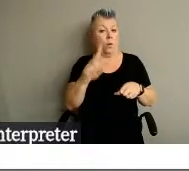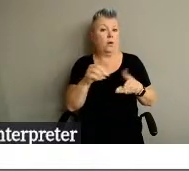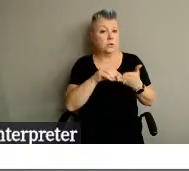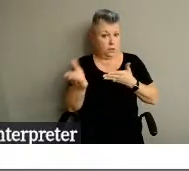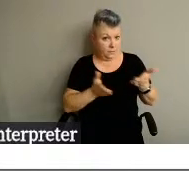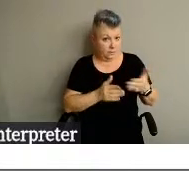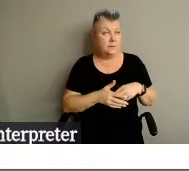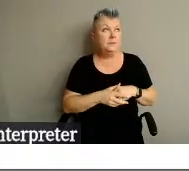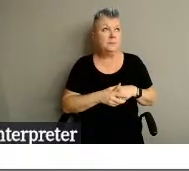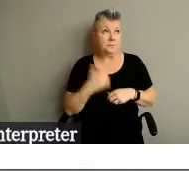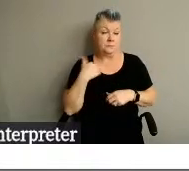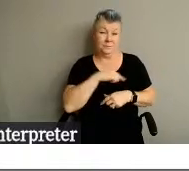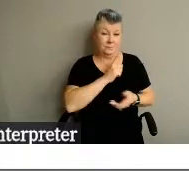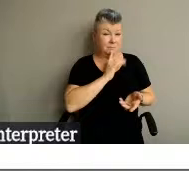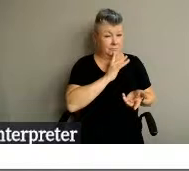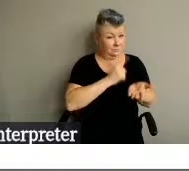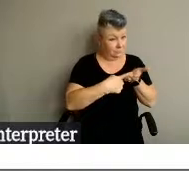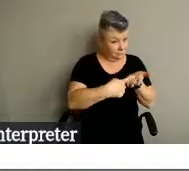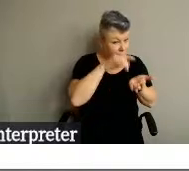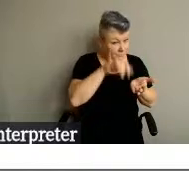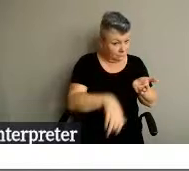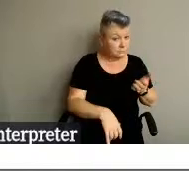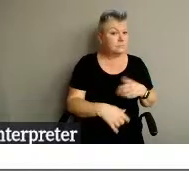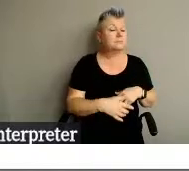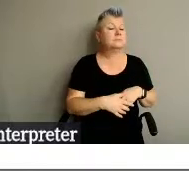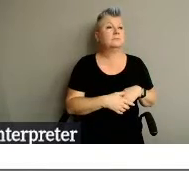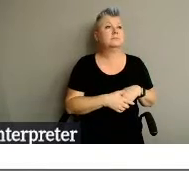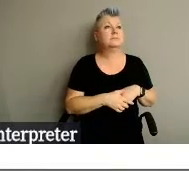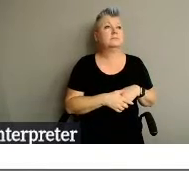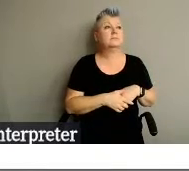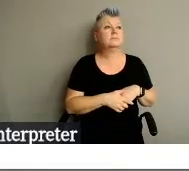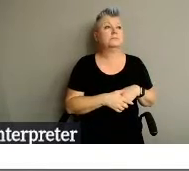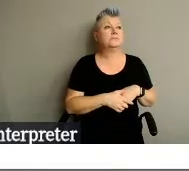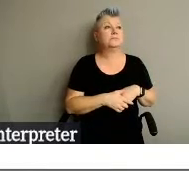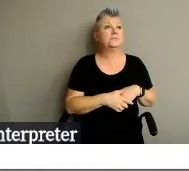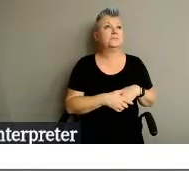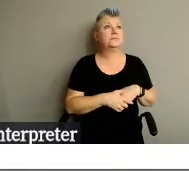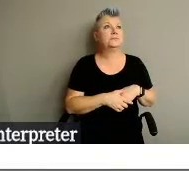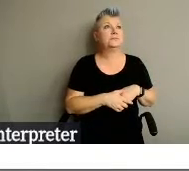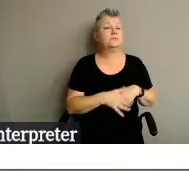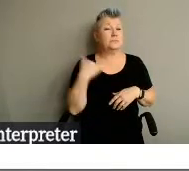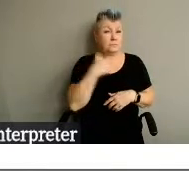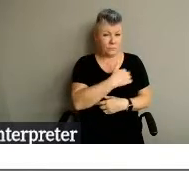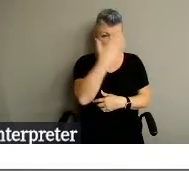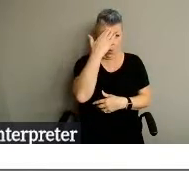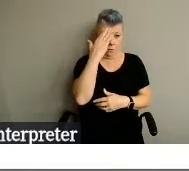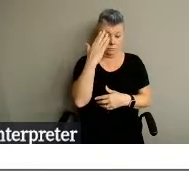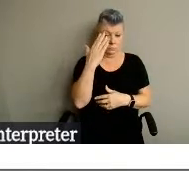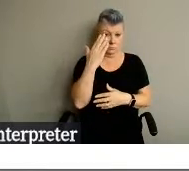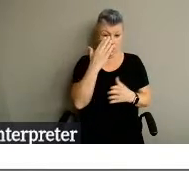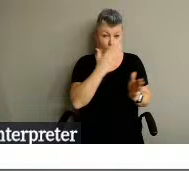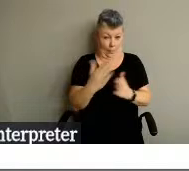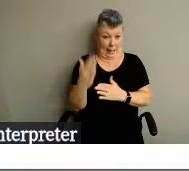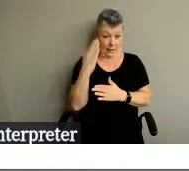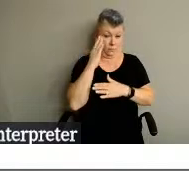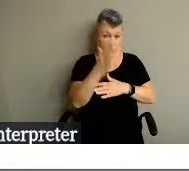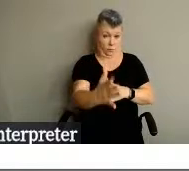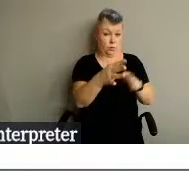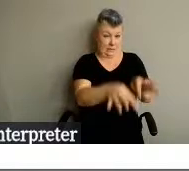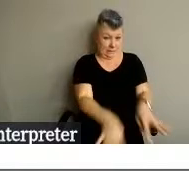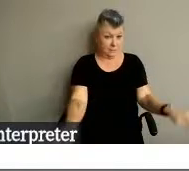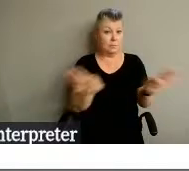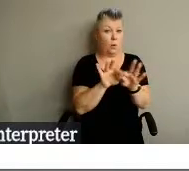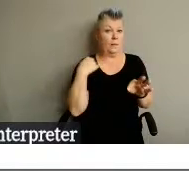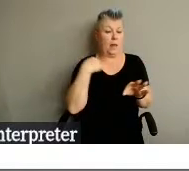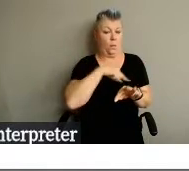services. We've talked about that in length and conversation, and we know that for future planning, that it is going to be important for us